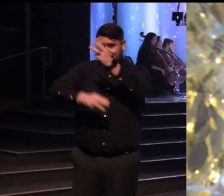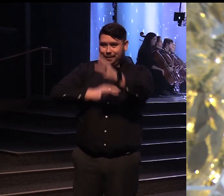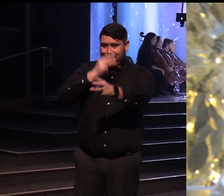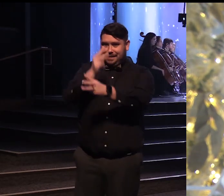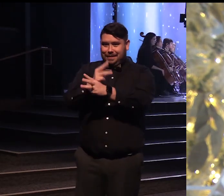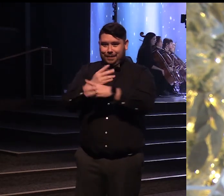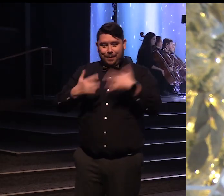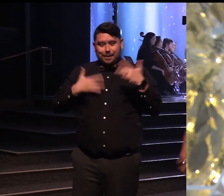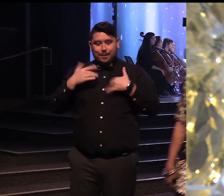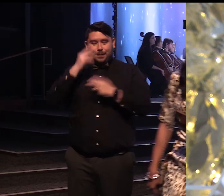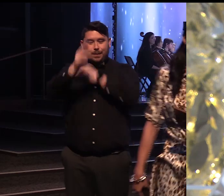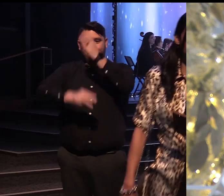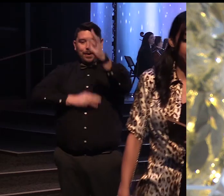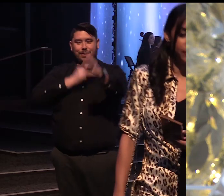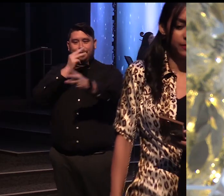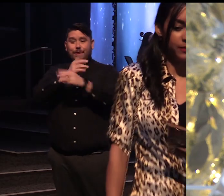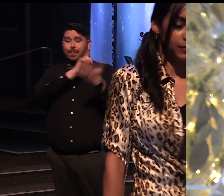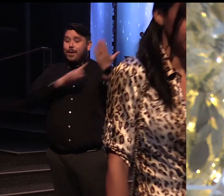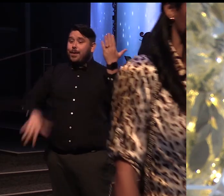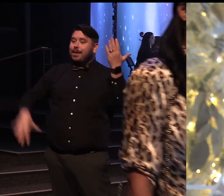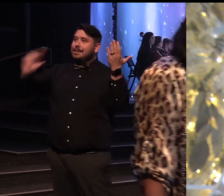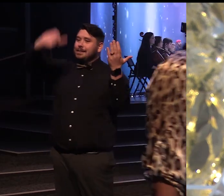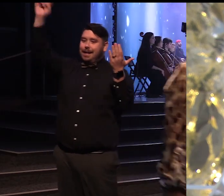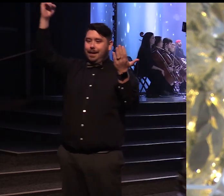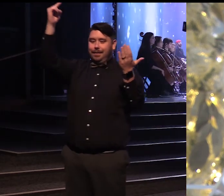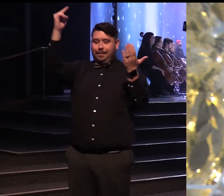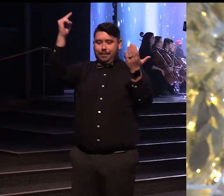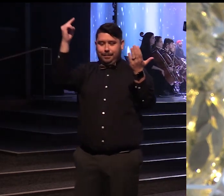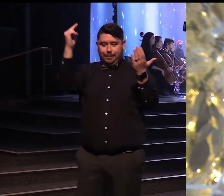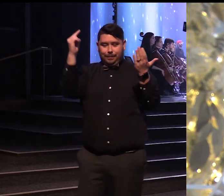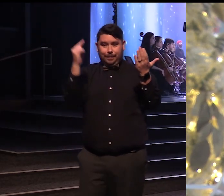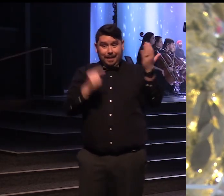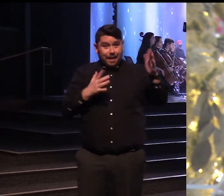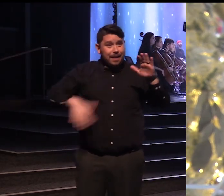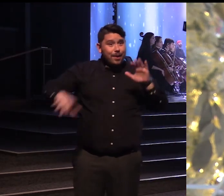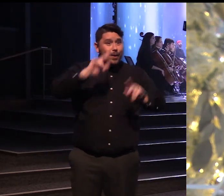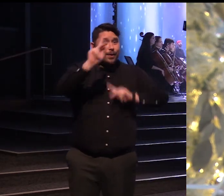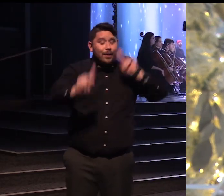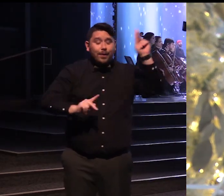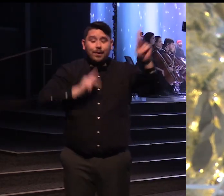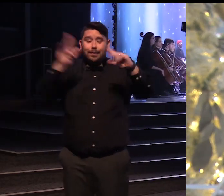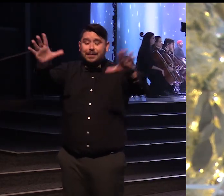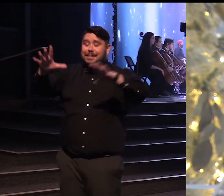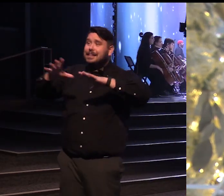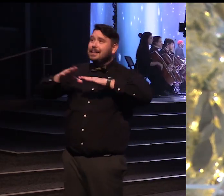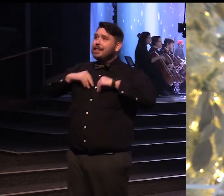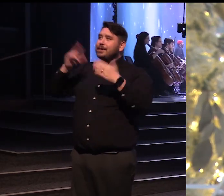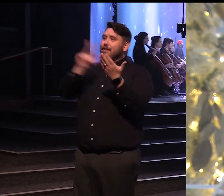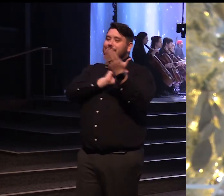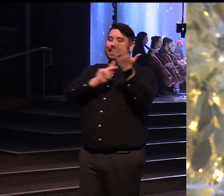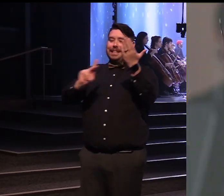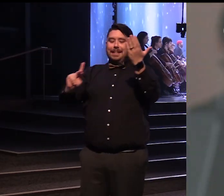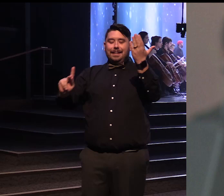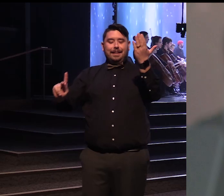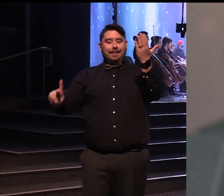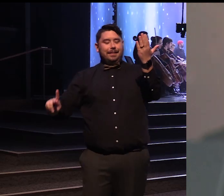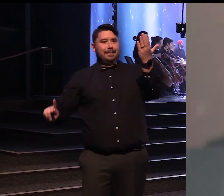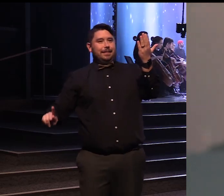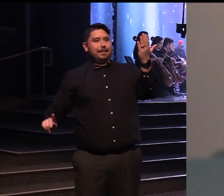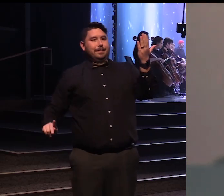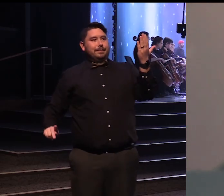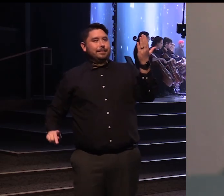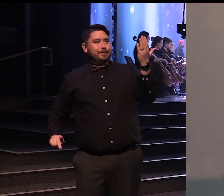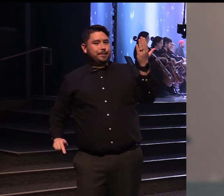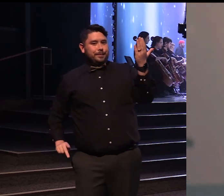to the world, the Lord is come. Let earth receive her